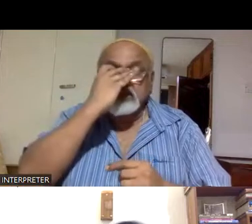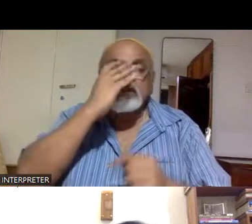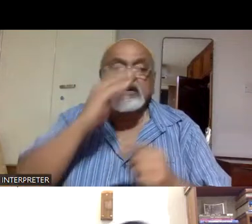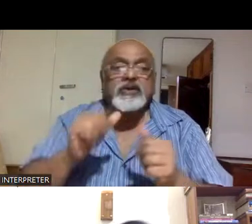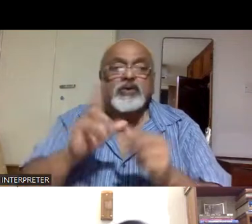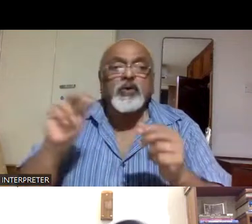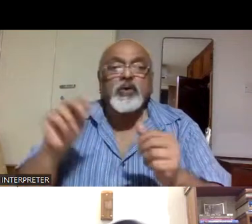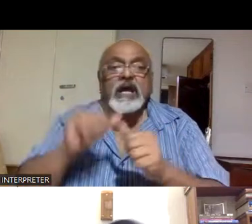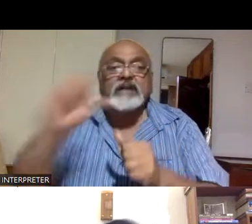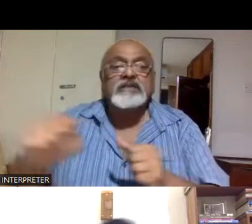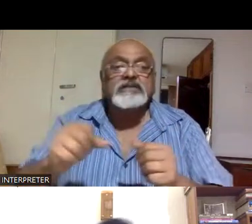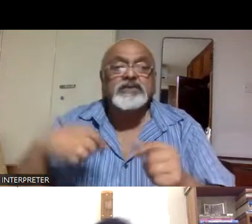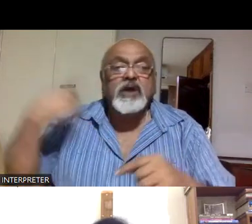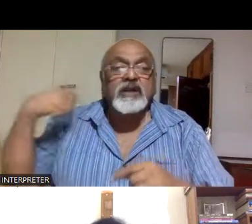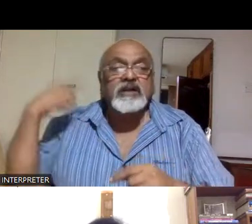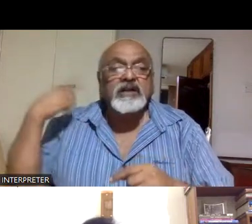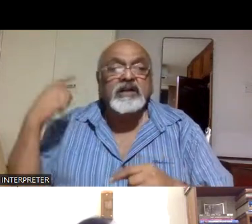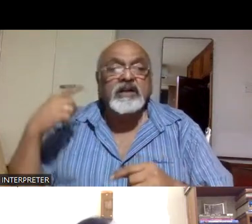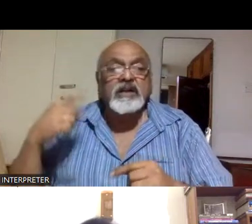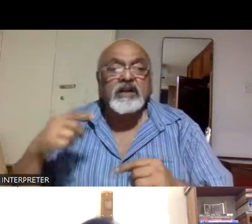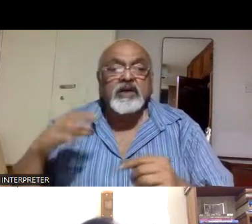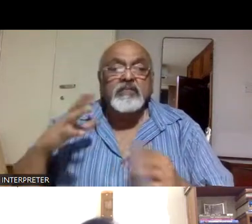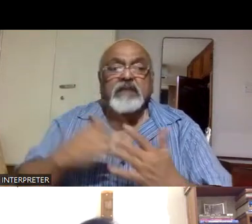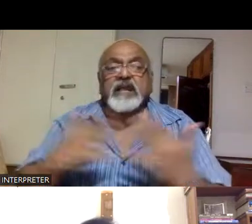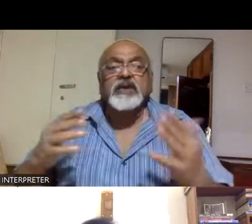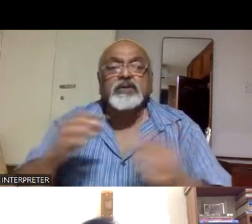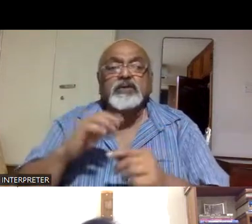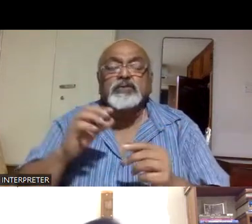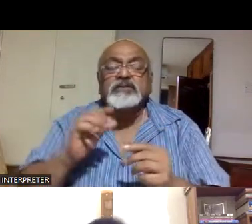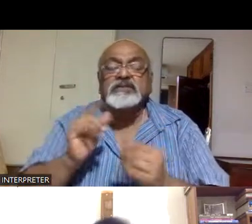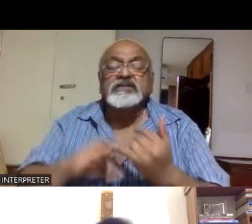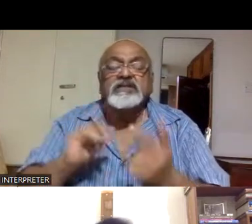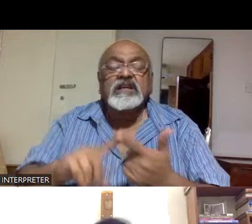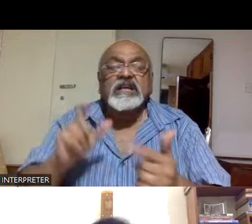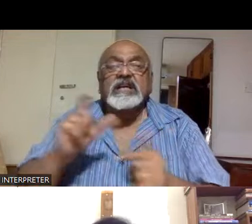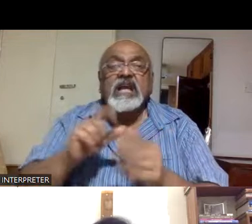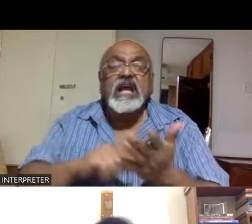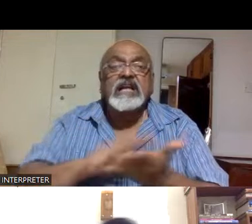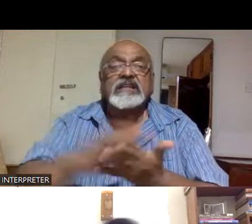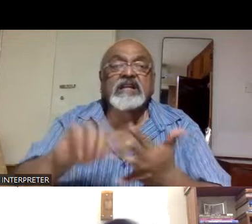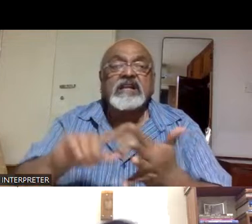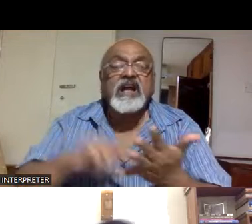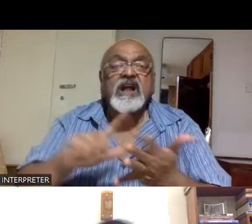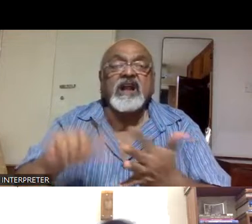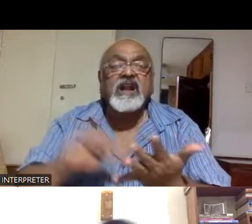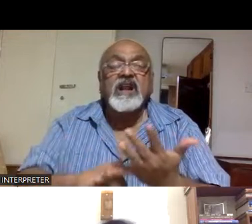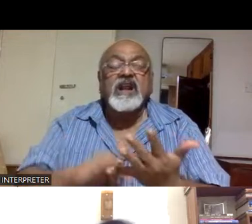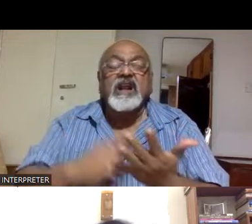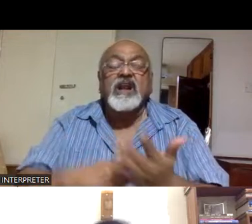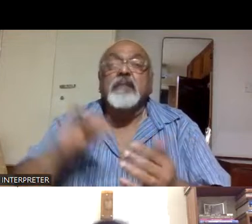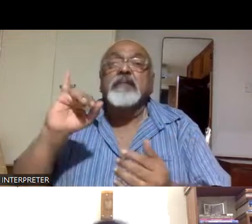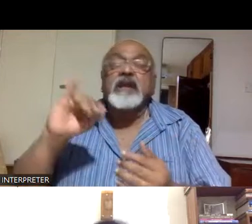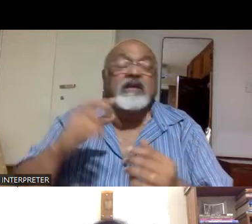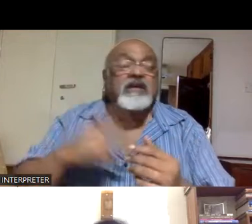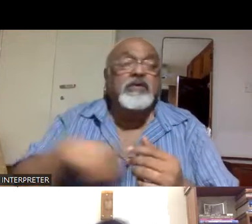accessible toilets, we had to use catheters. Many of us were dependent on that, because then we were, at least we were dry, and we